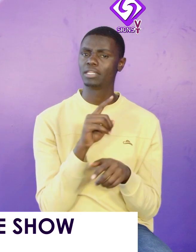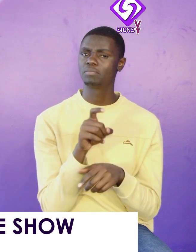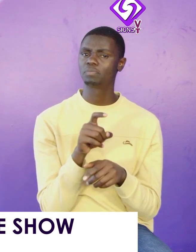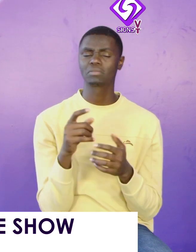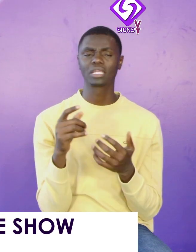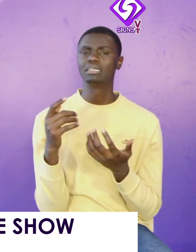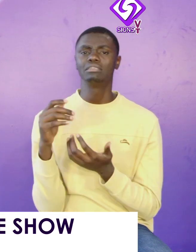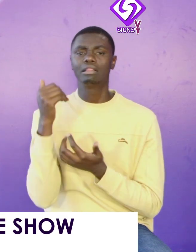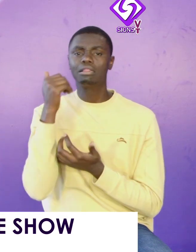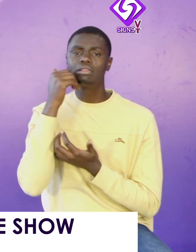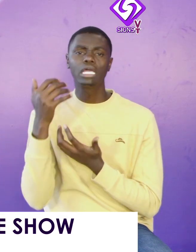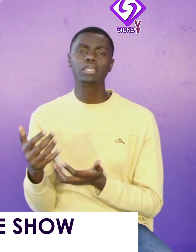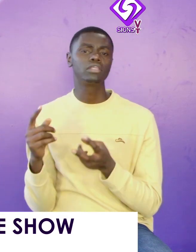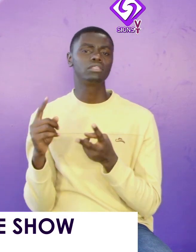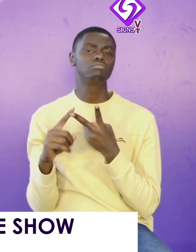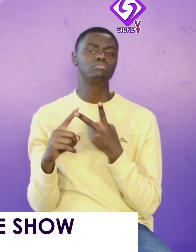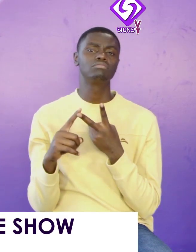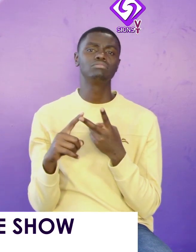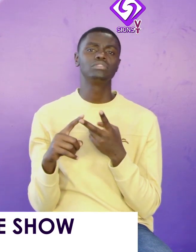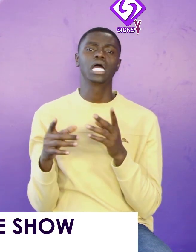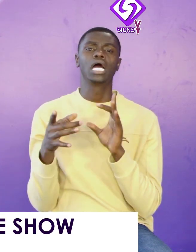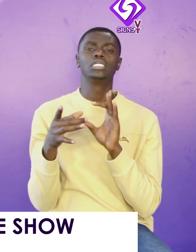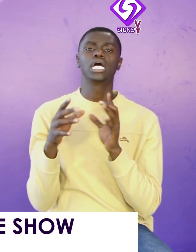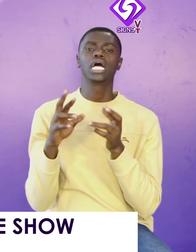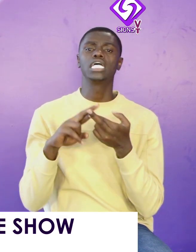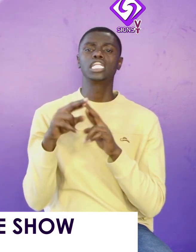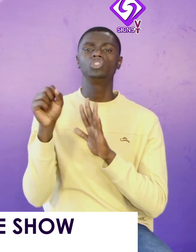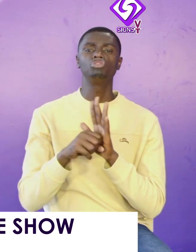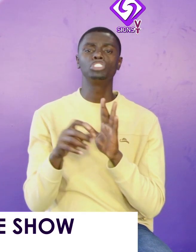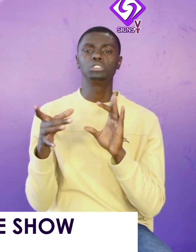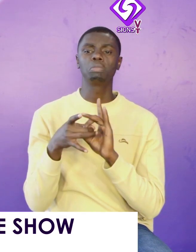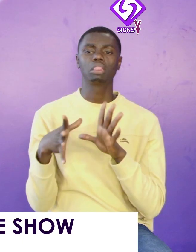chronic illness? Is it a broken relationship? Manage it.